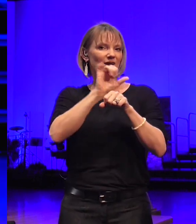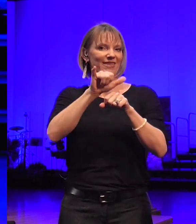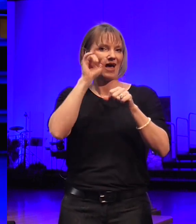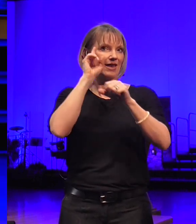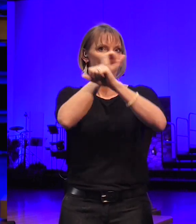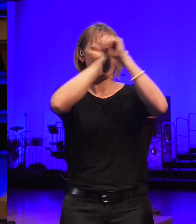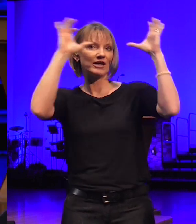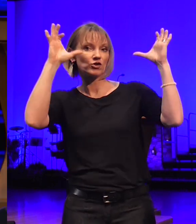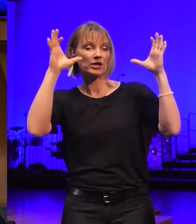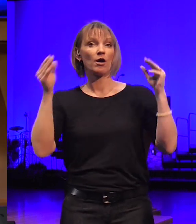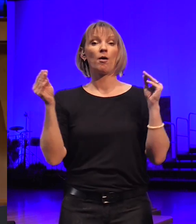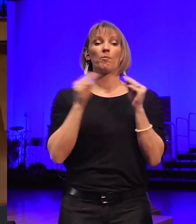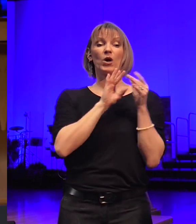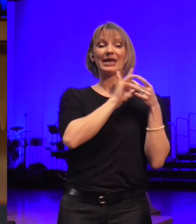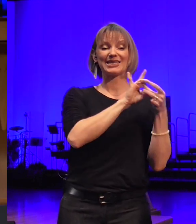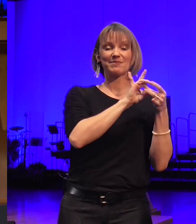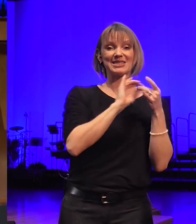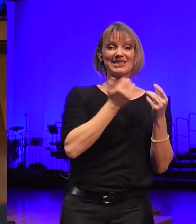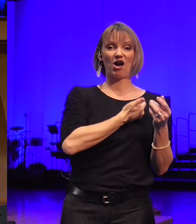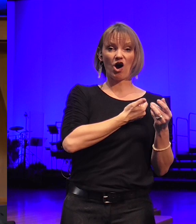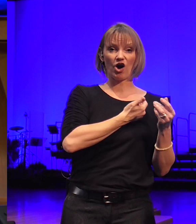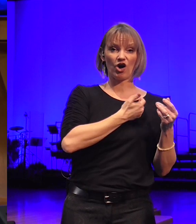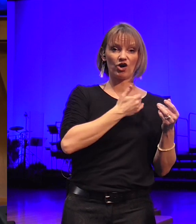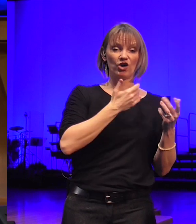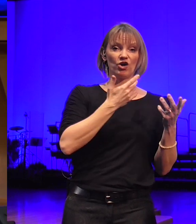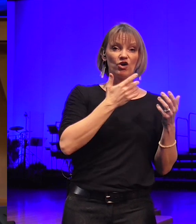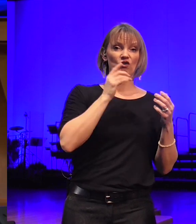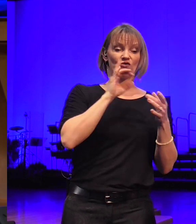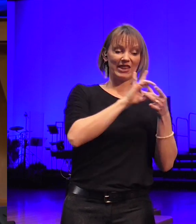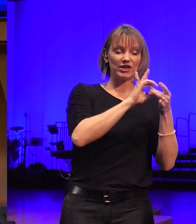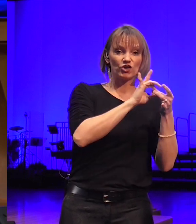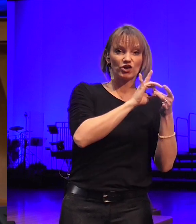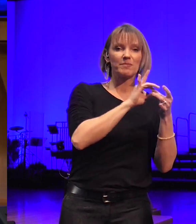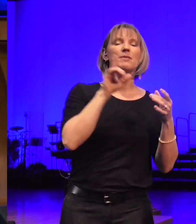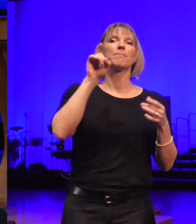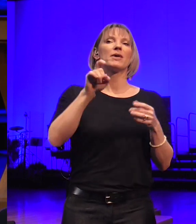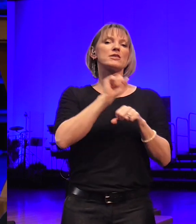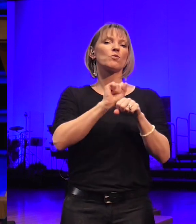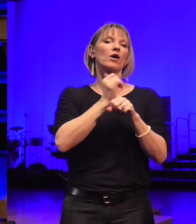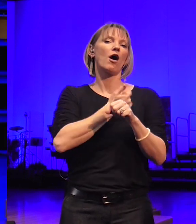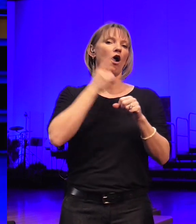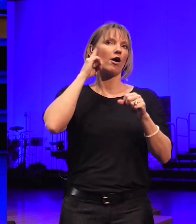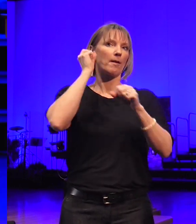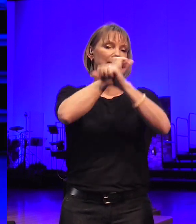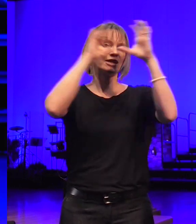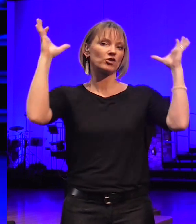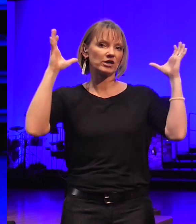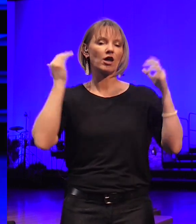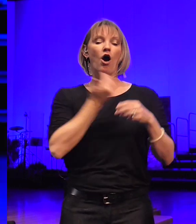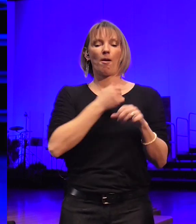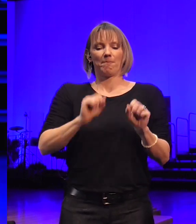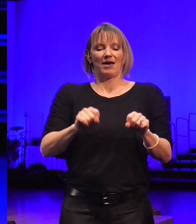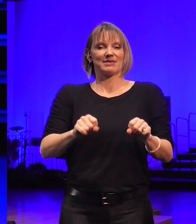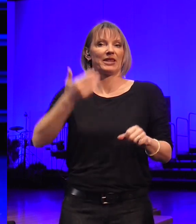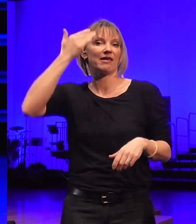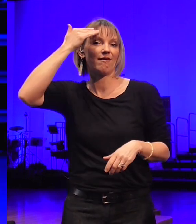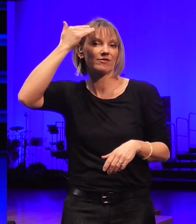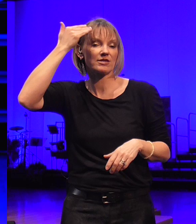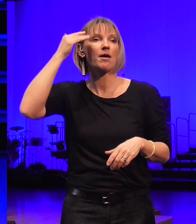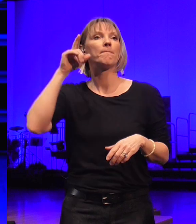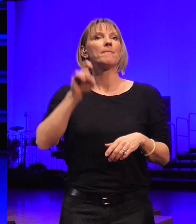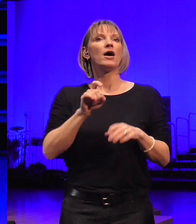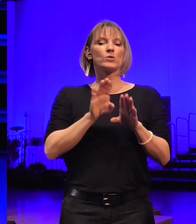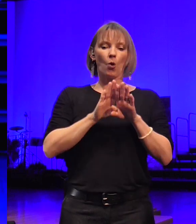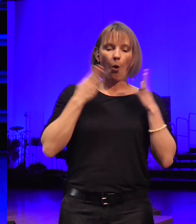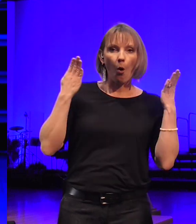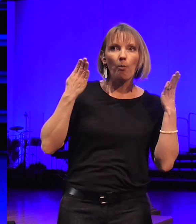connection and intimacy in relationships, we've got to work on our imagination, our possibility consciousness. And we have to open up to